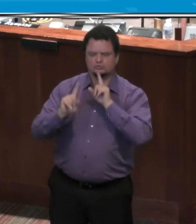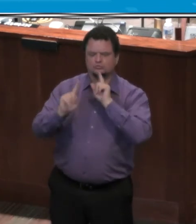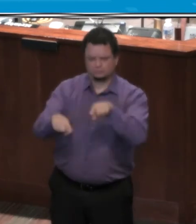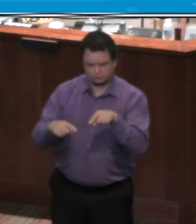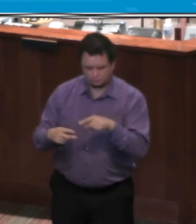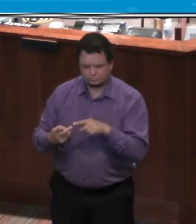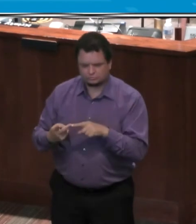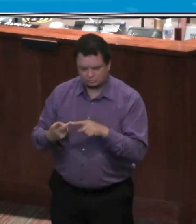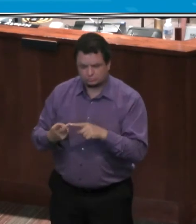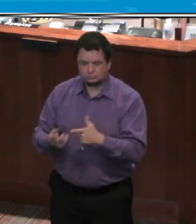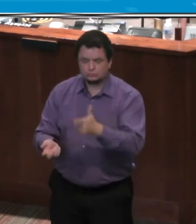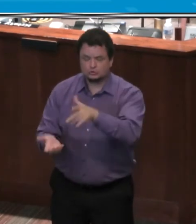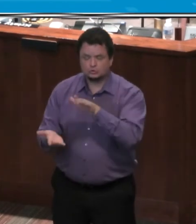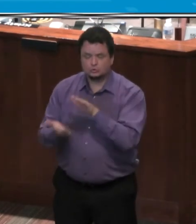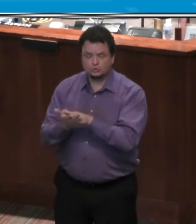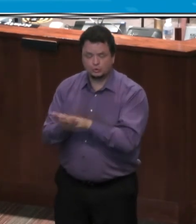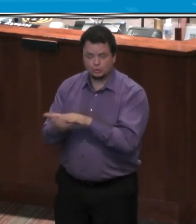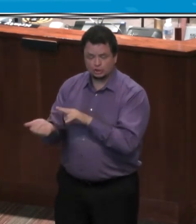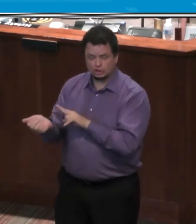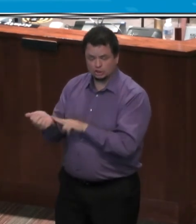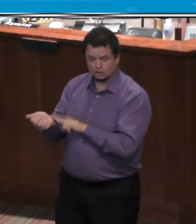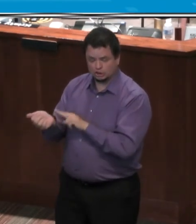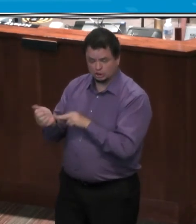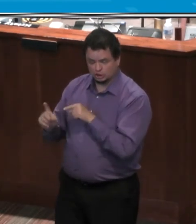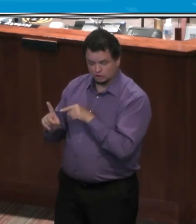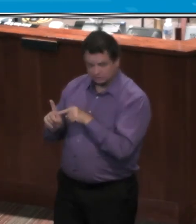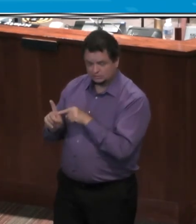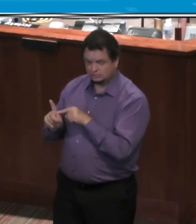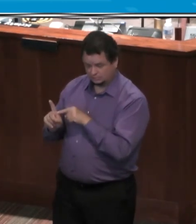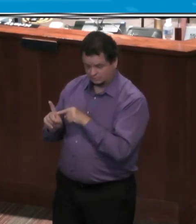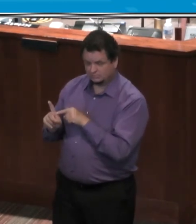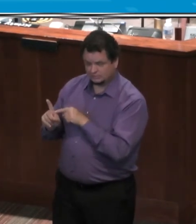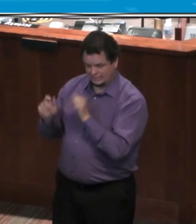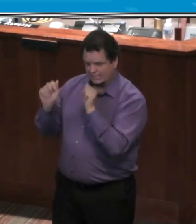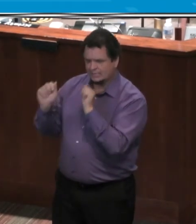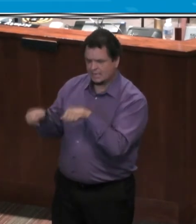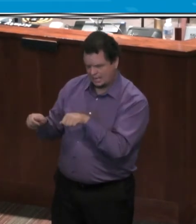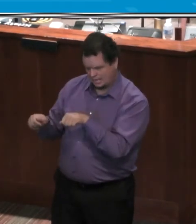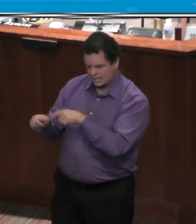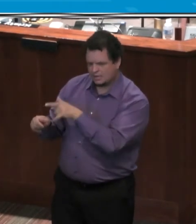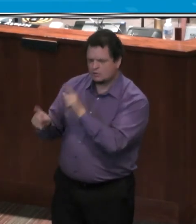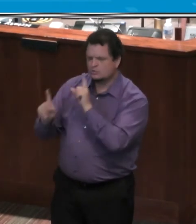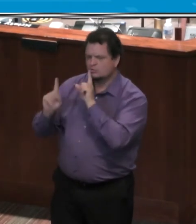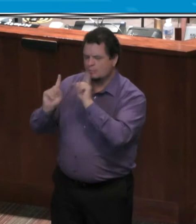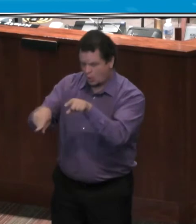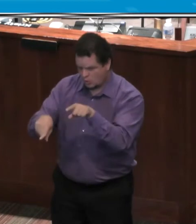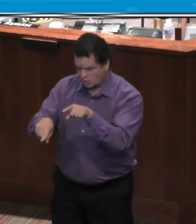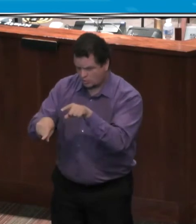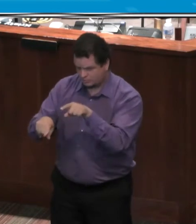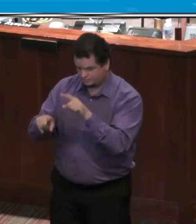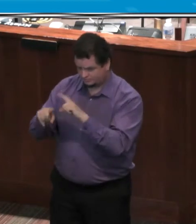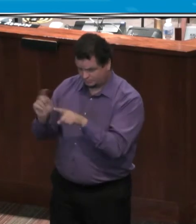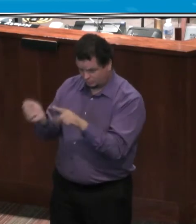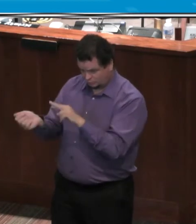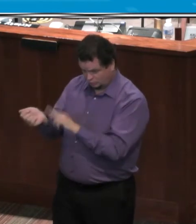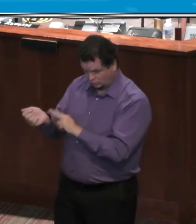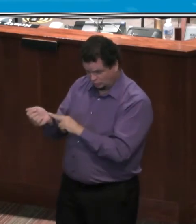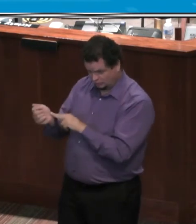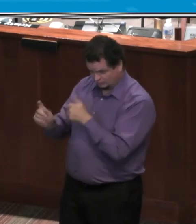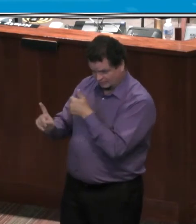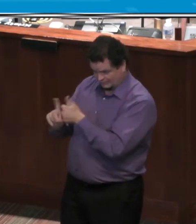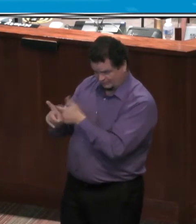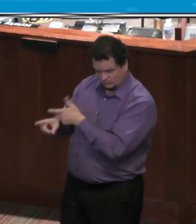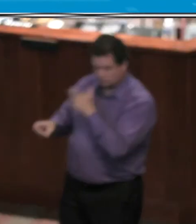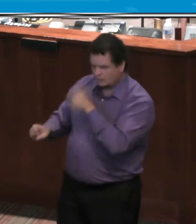mandatorily reportable. That being said, they're not necessarily that person who needs to report it. However, with that